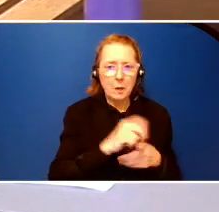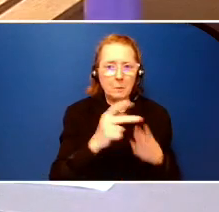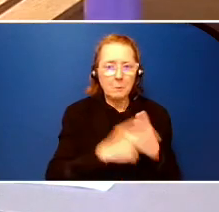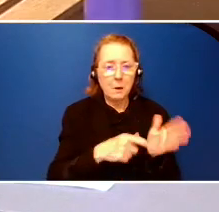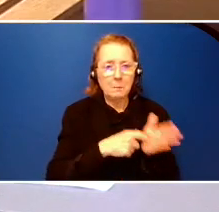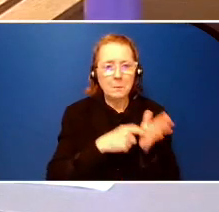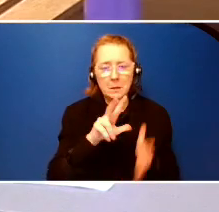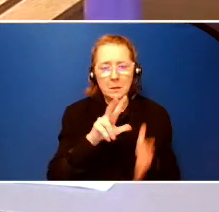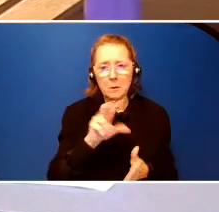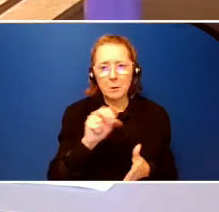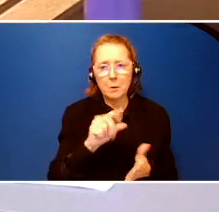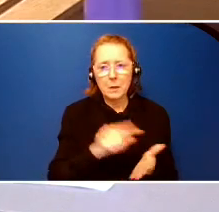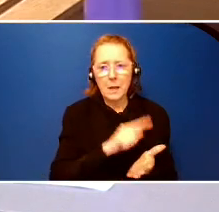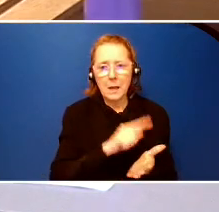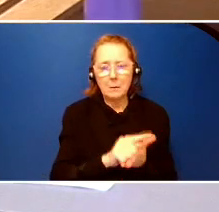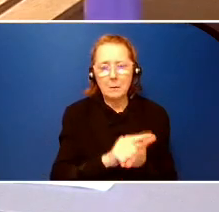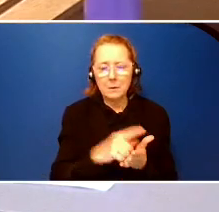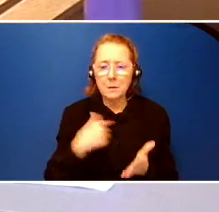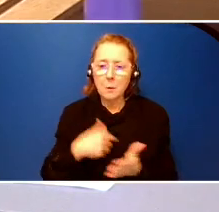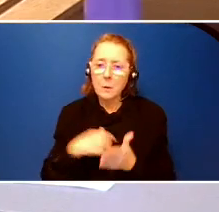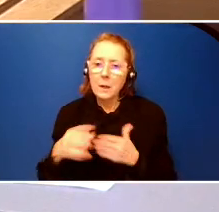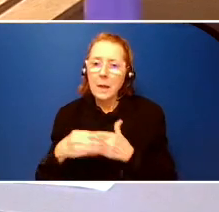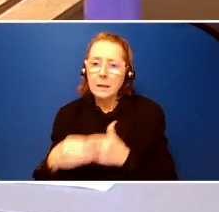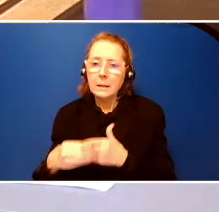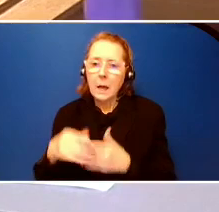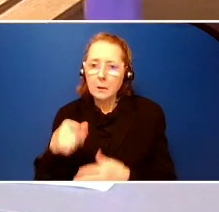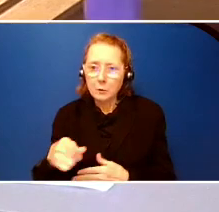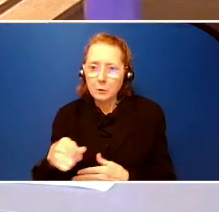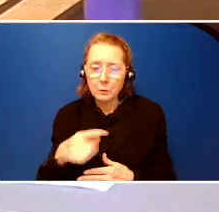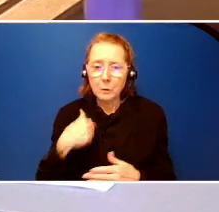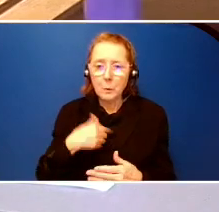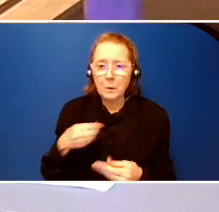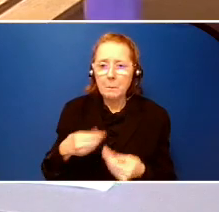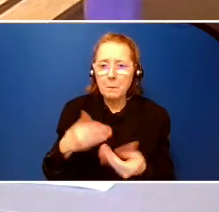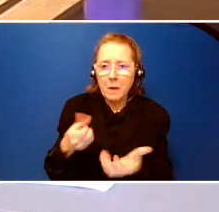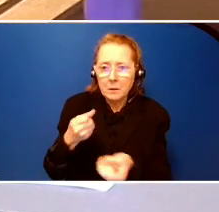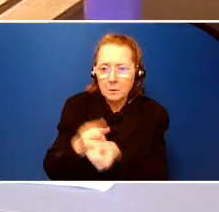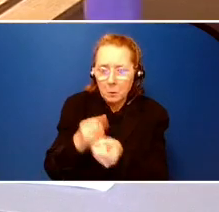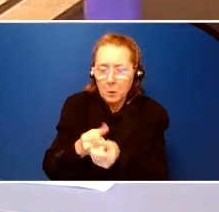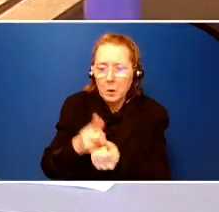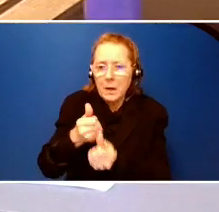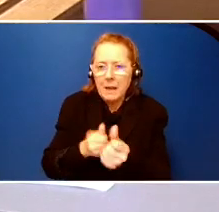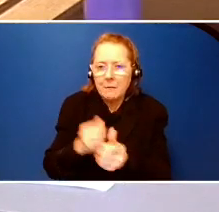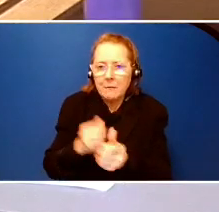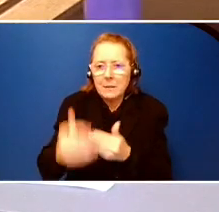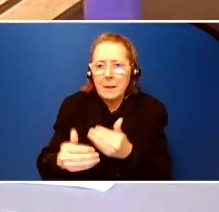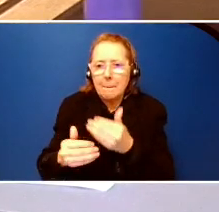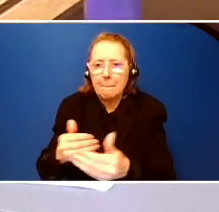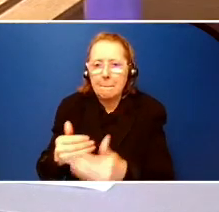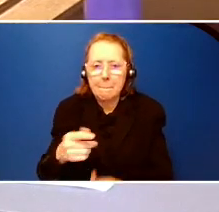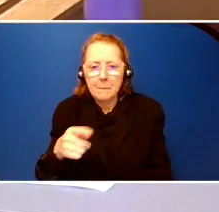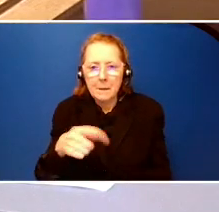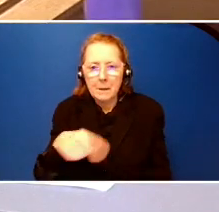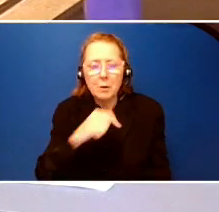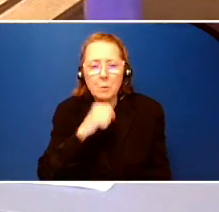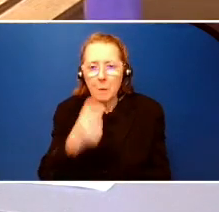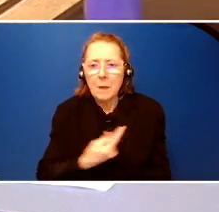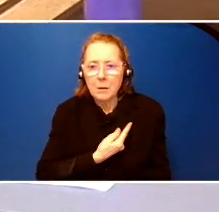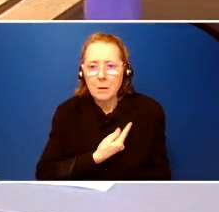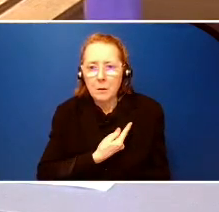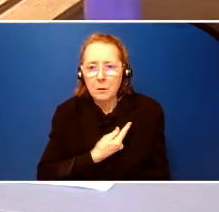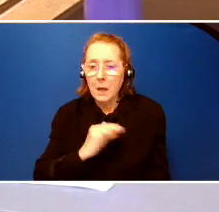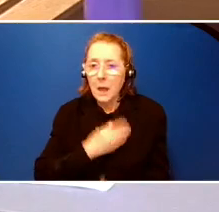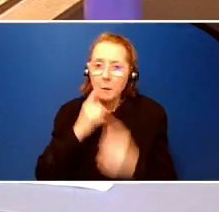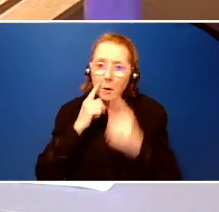support emotionally as well as an investment of our time every step of the way. You will not be alone because our whole point is to ensure